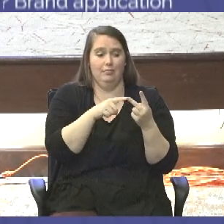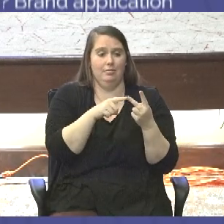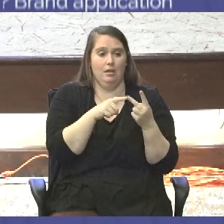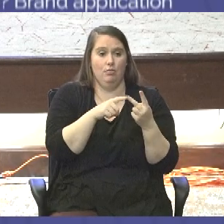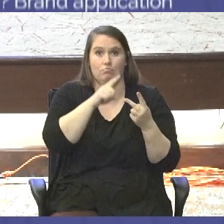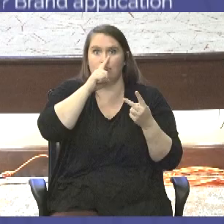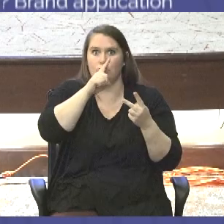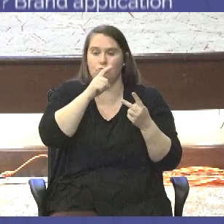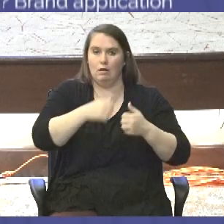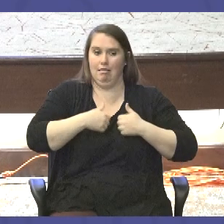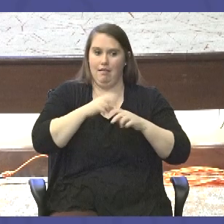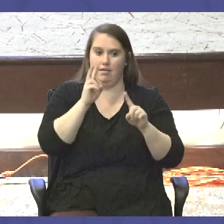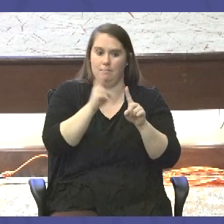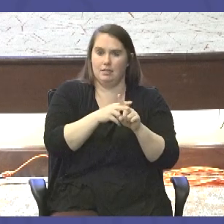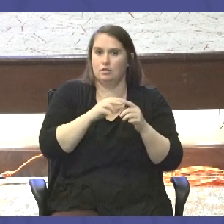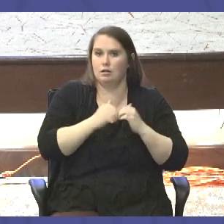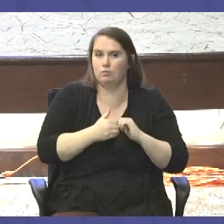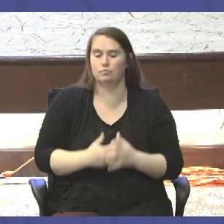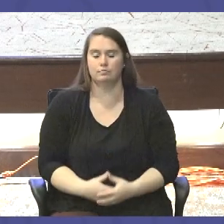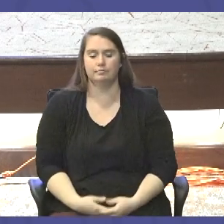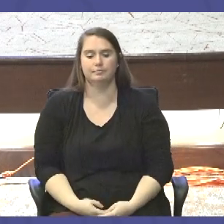real-life applications.